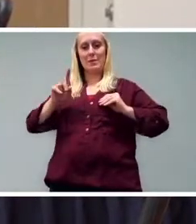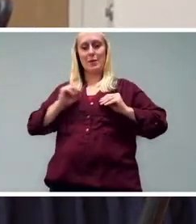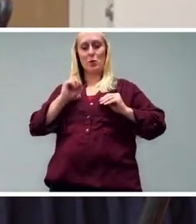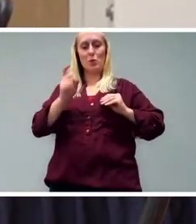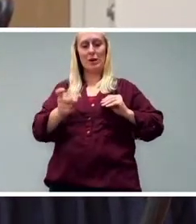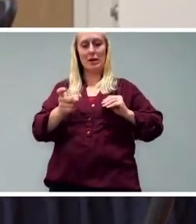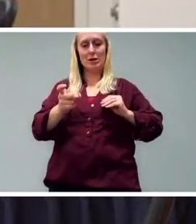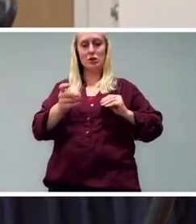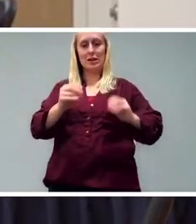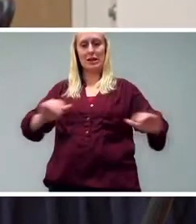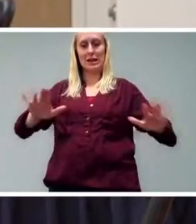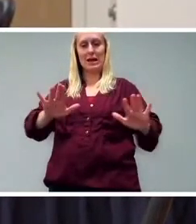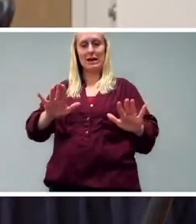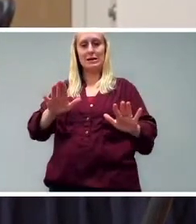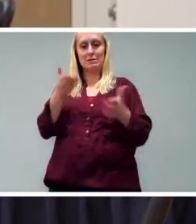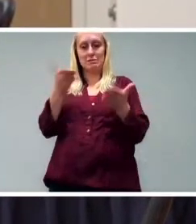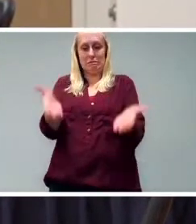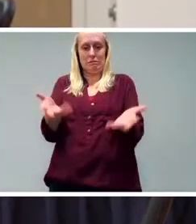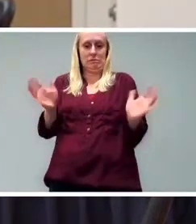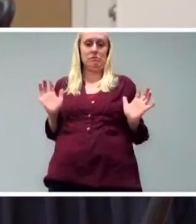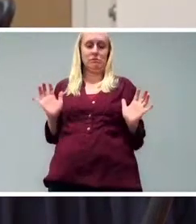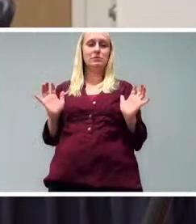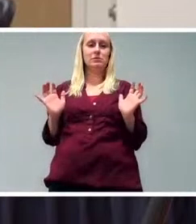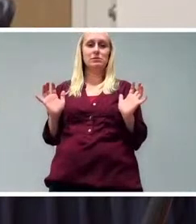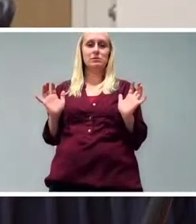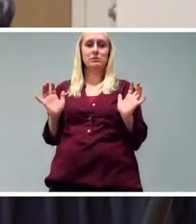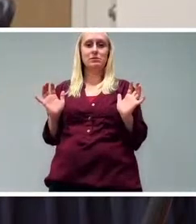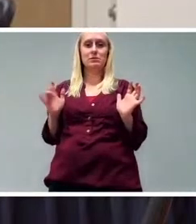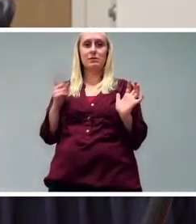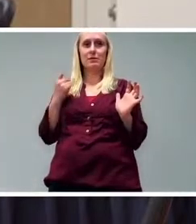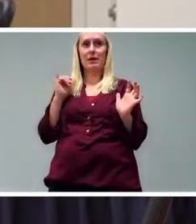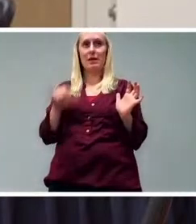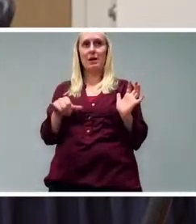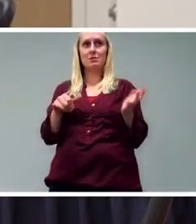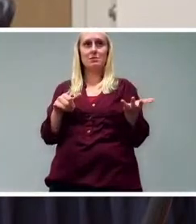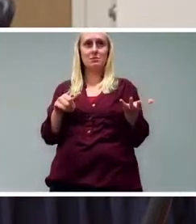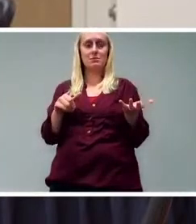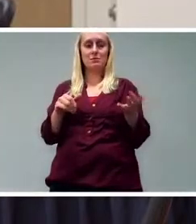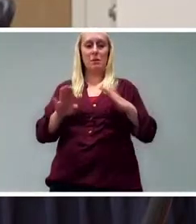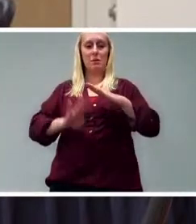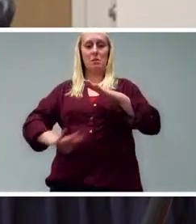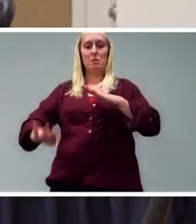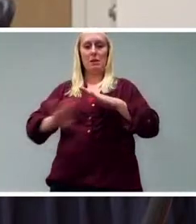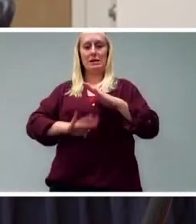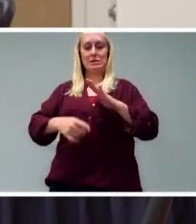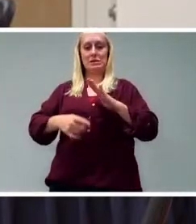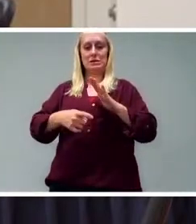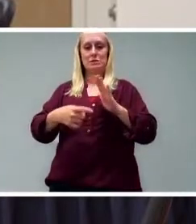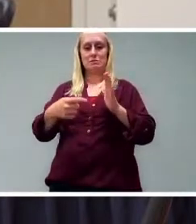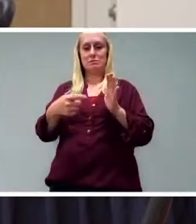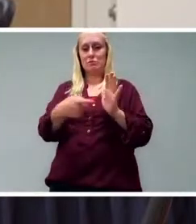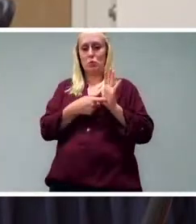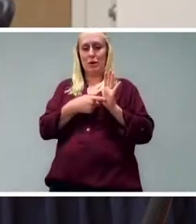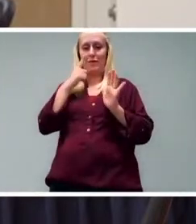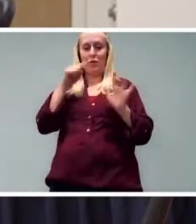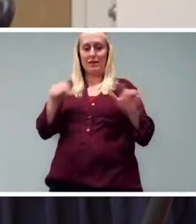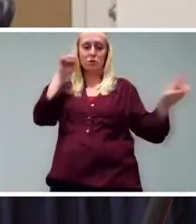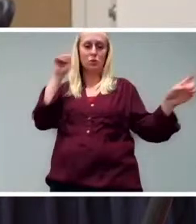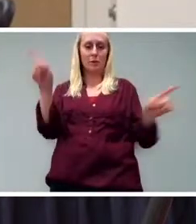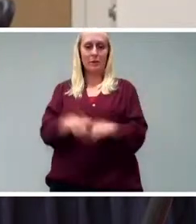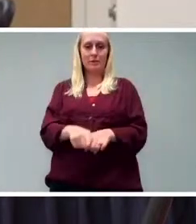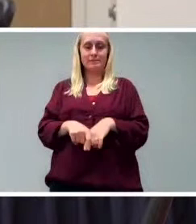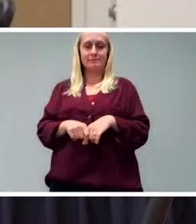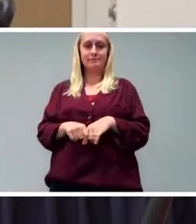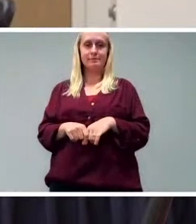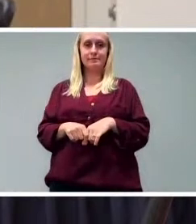as is. That's one of the basic tenets of this agreement. So that's why